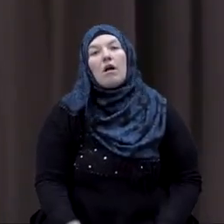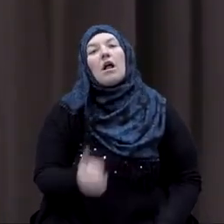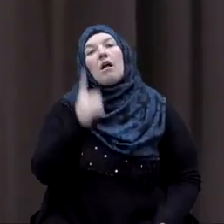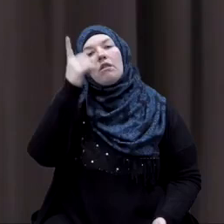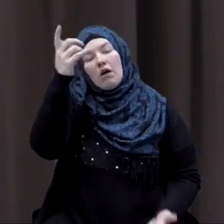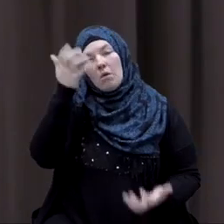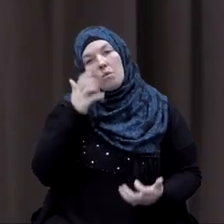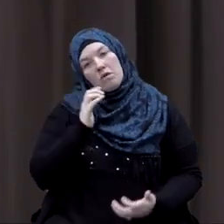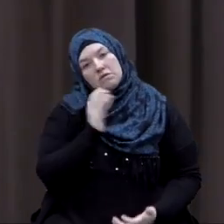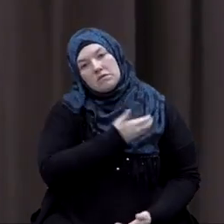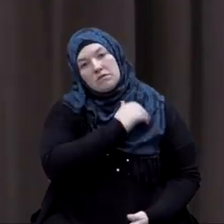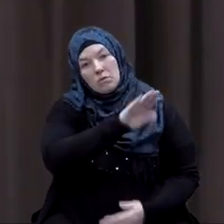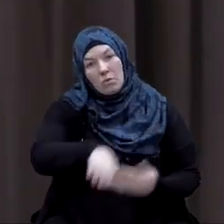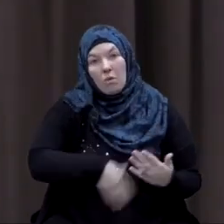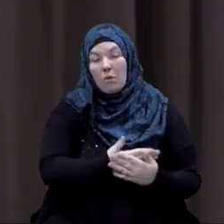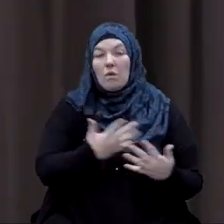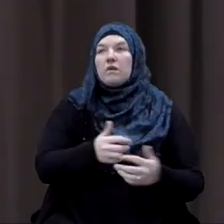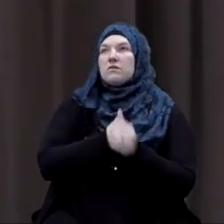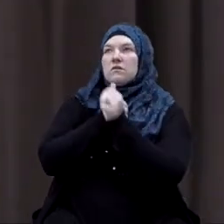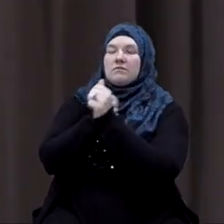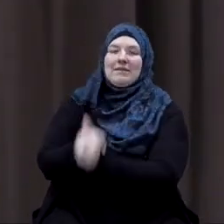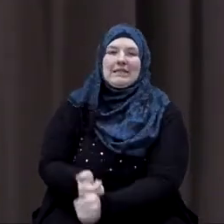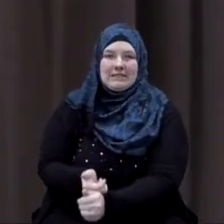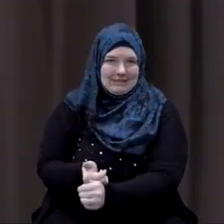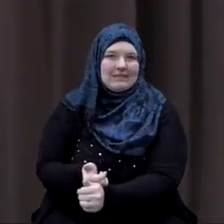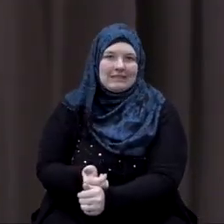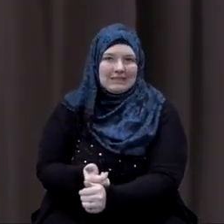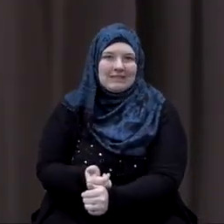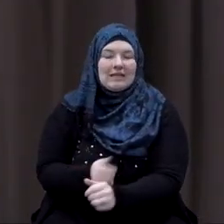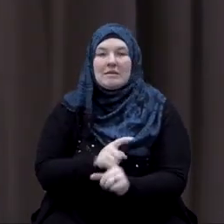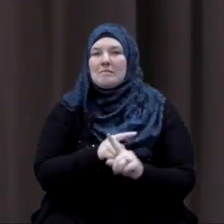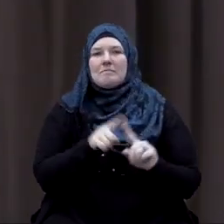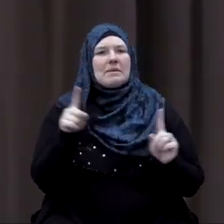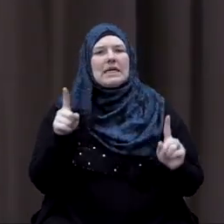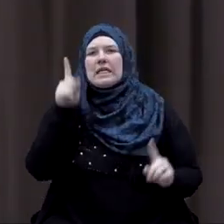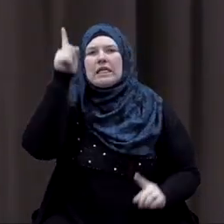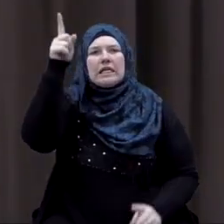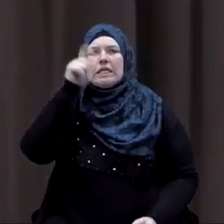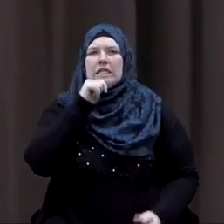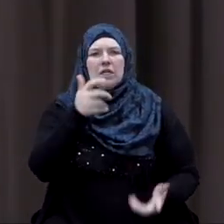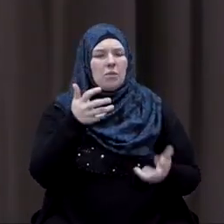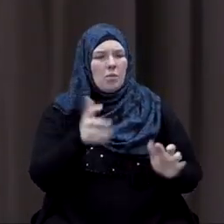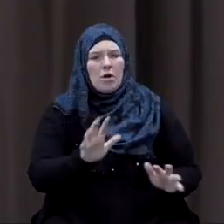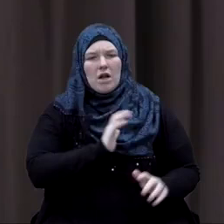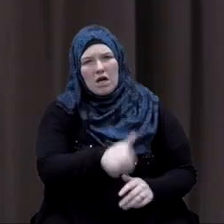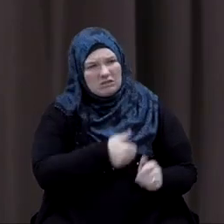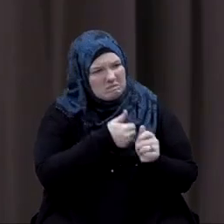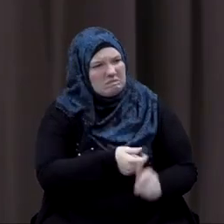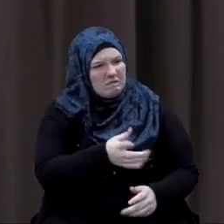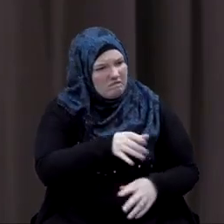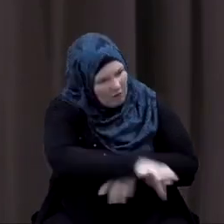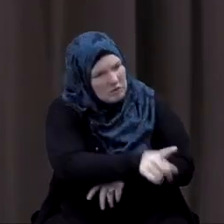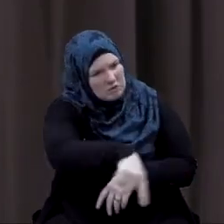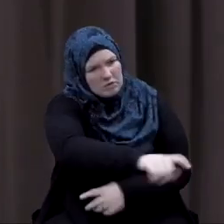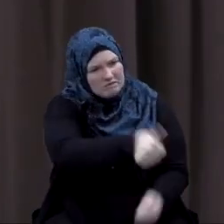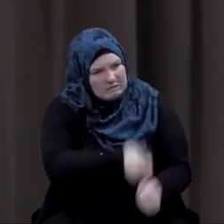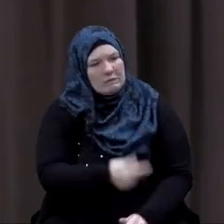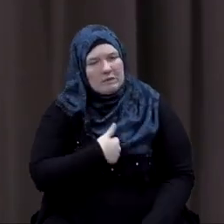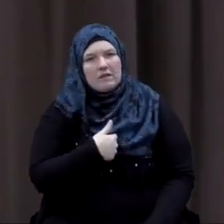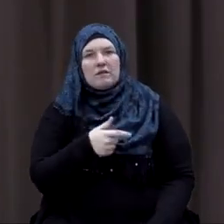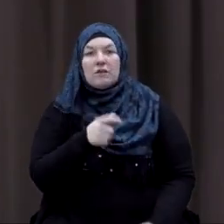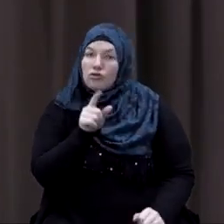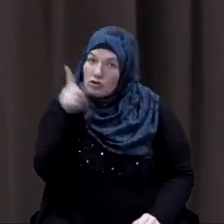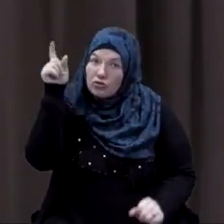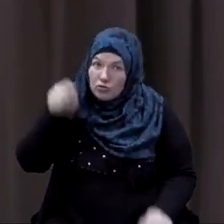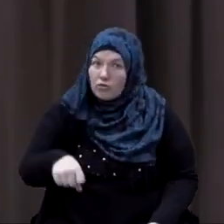wants us all to submit, but He did not want to coerce us to submit. He could have.